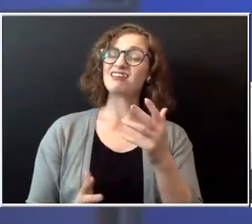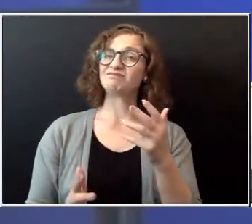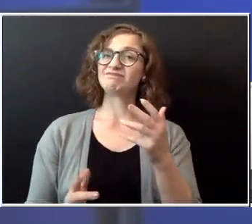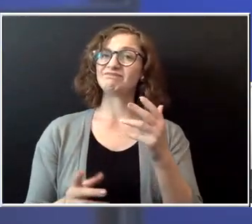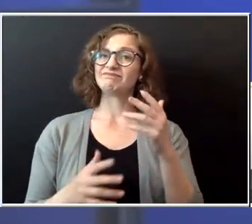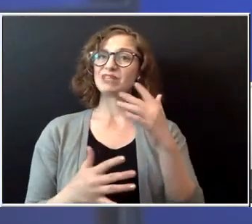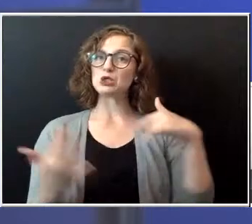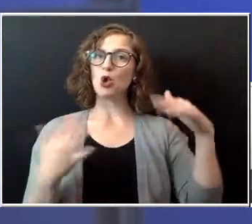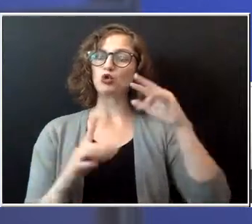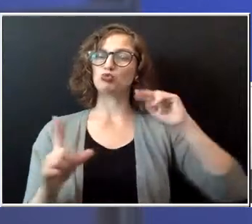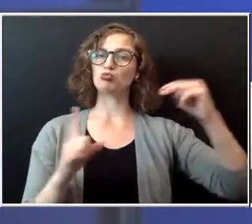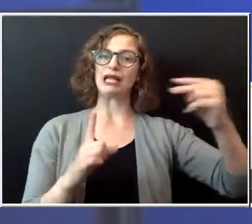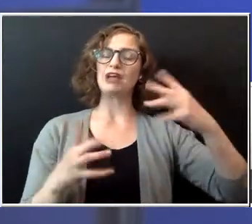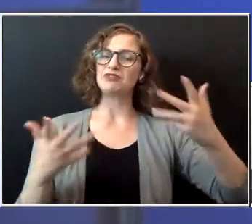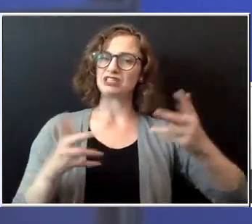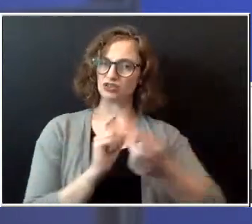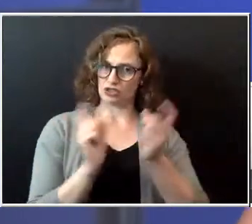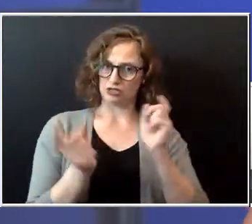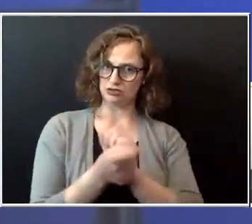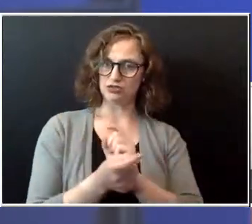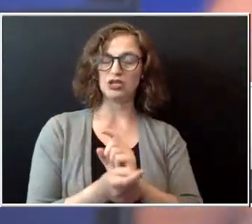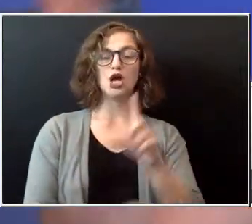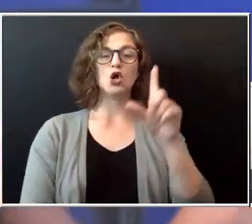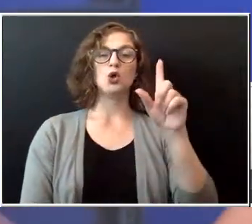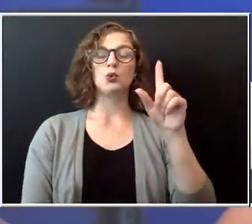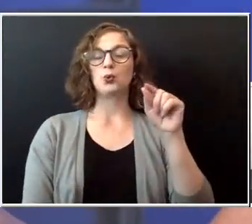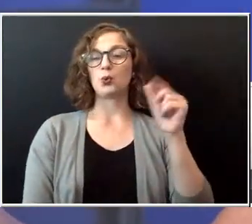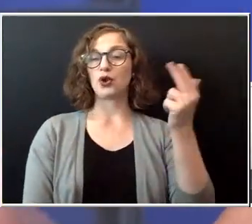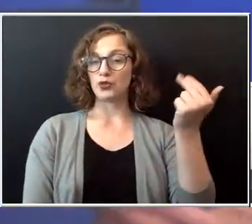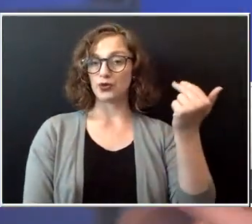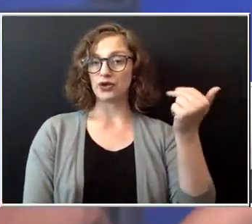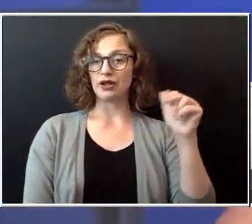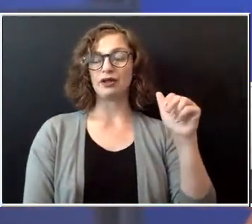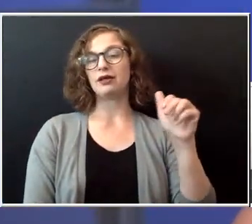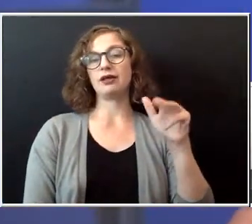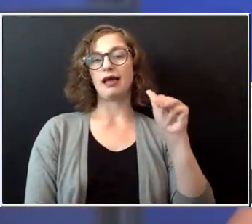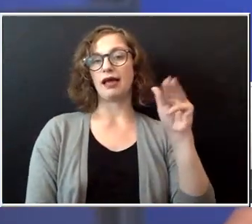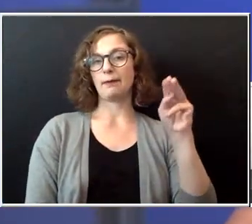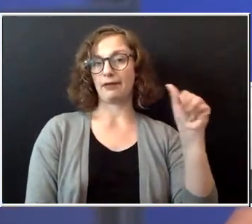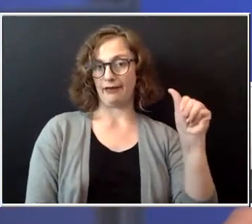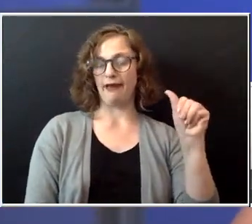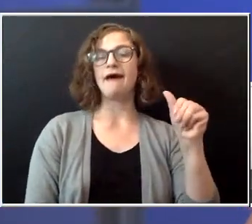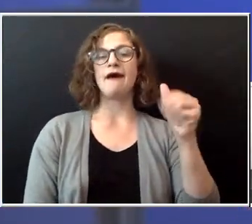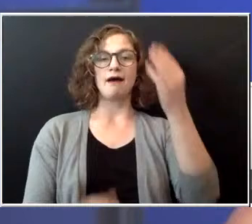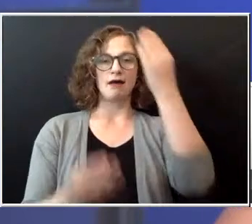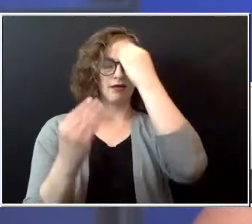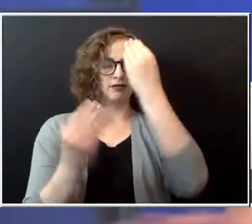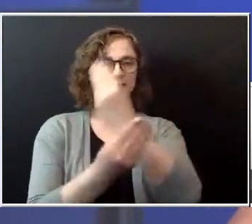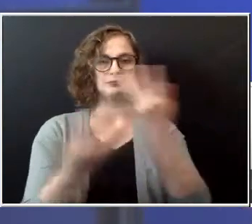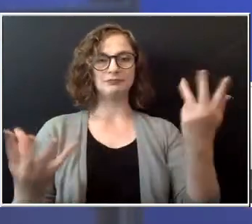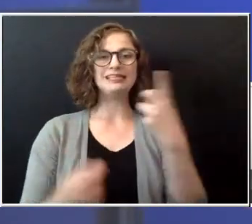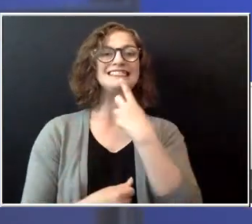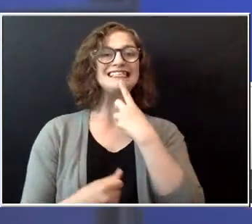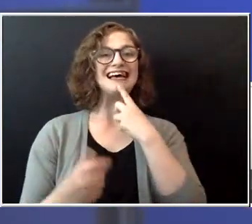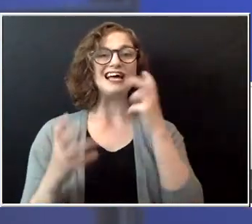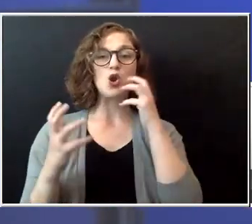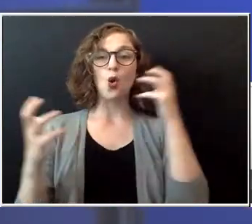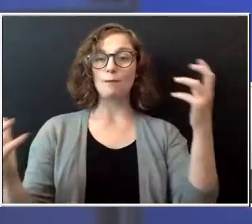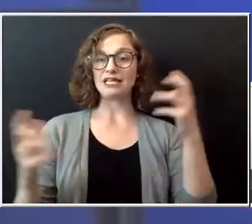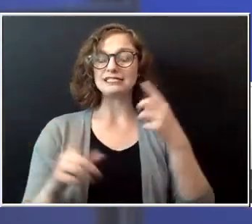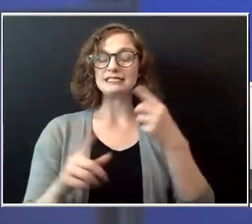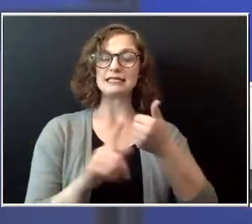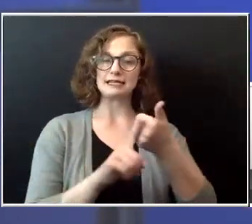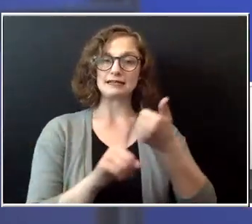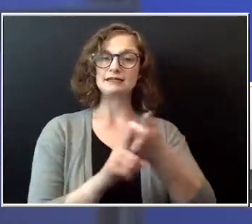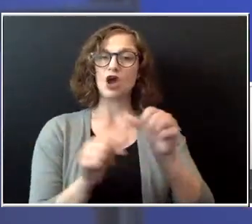In 2013, the American Medical Association came out with a statement that said obesity is a chronic disease, which made it the #1 chronic